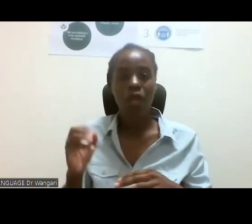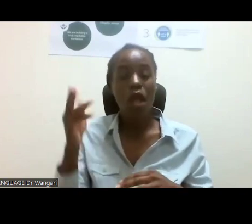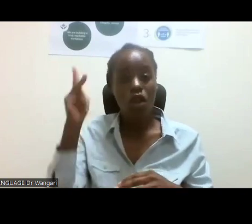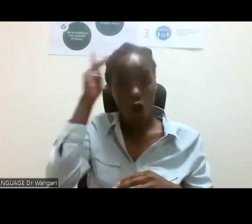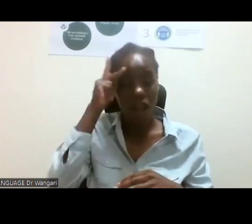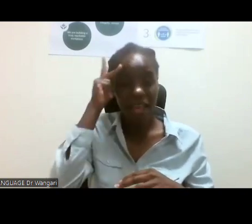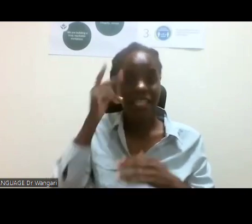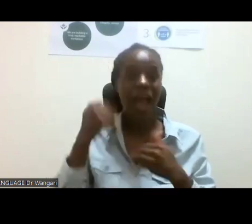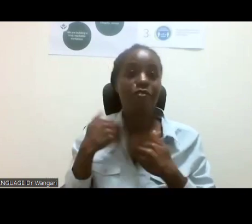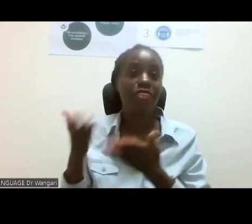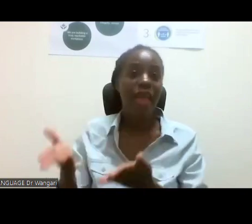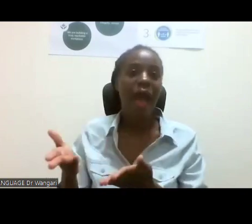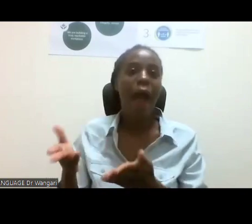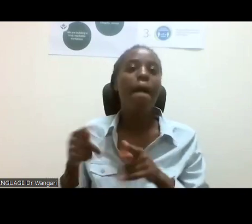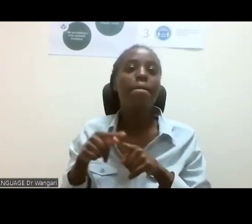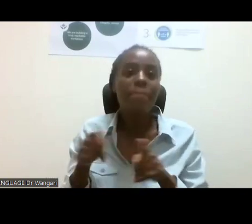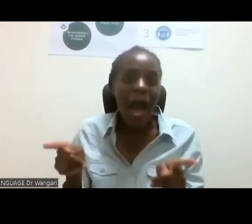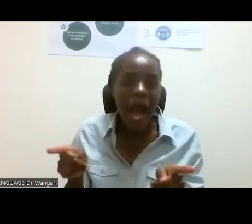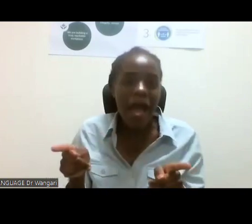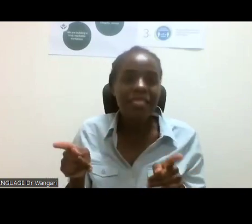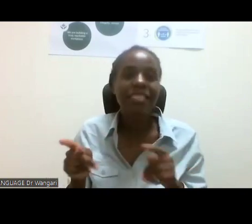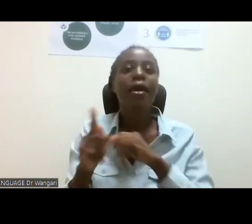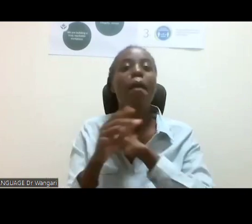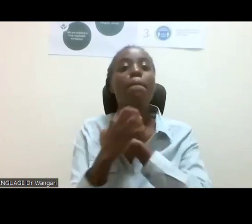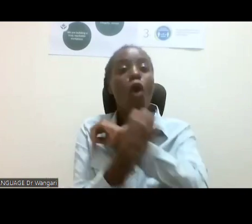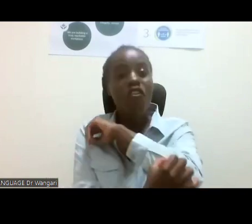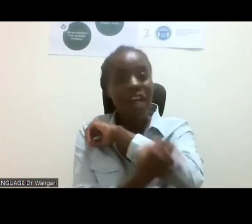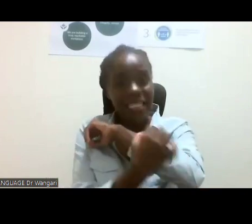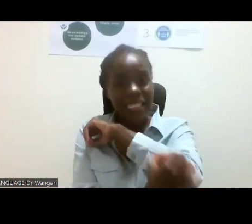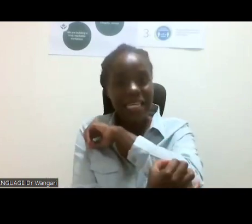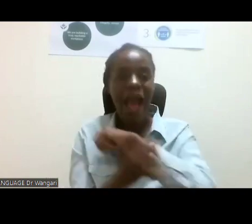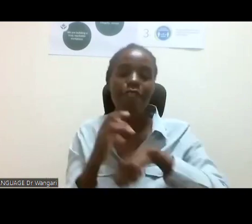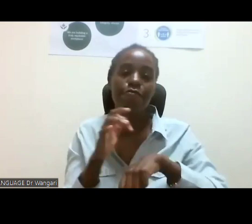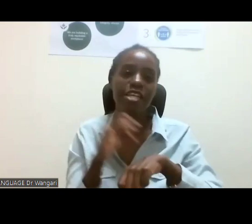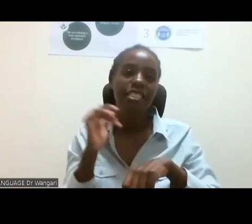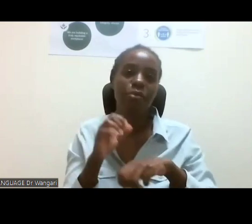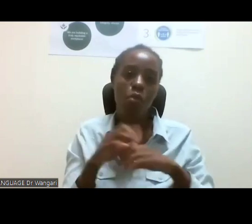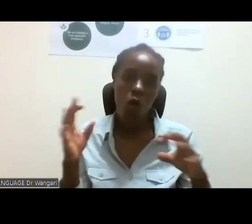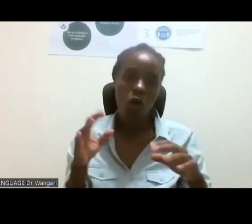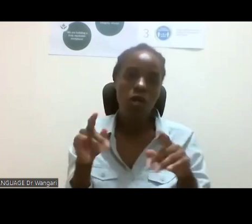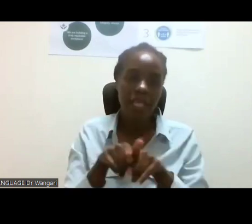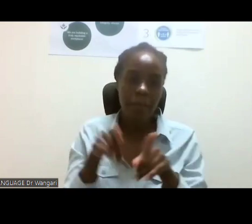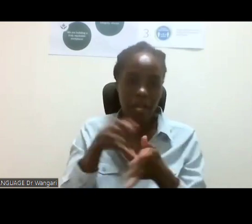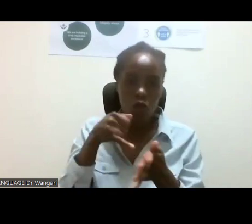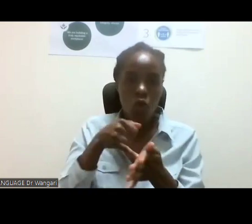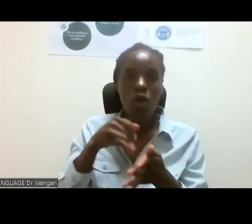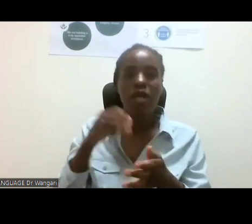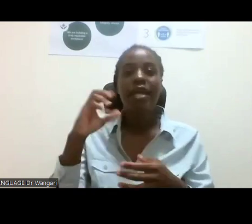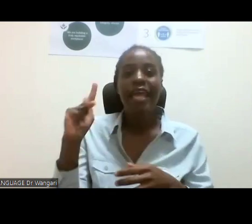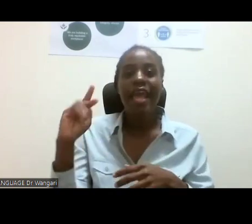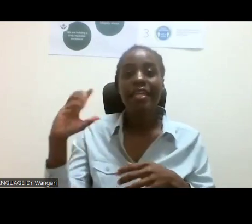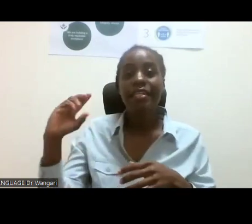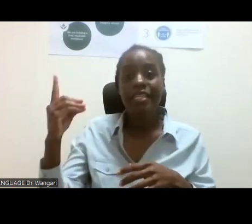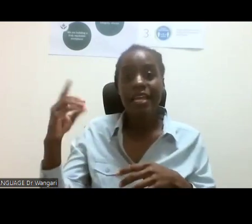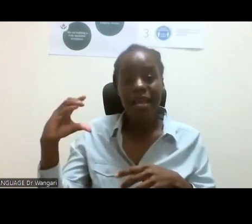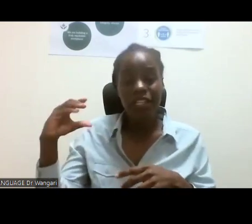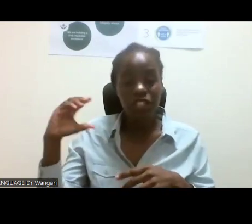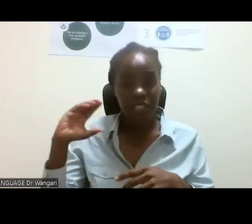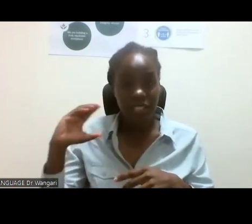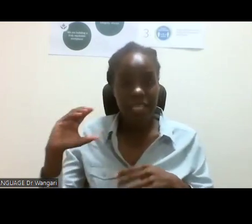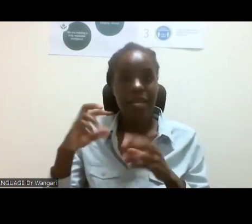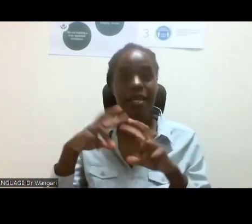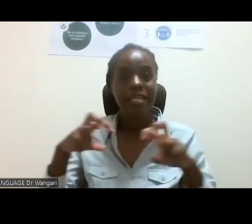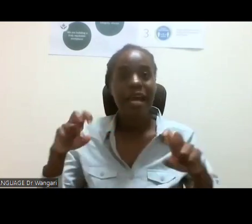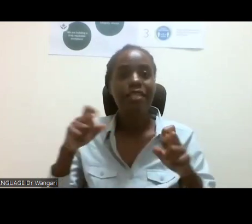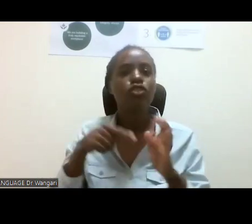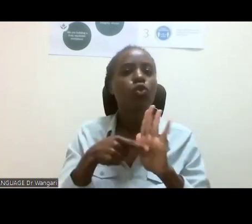educational levels are major contributors to the perpetuation of FGM in Kenya. The 2022 KDHS indicates that the knowledge regarding FGM